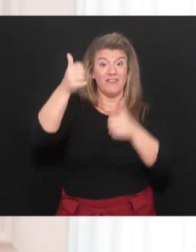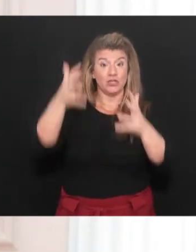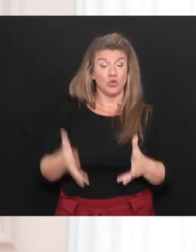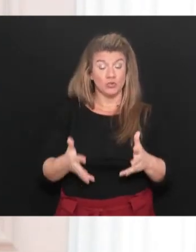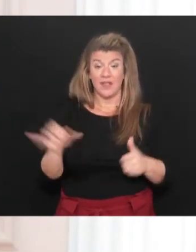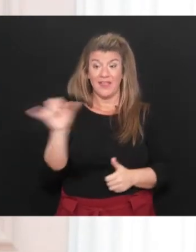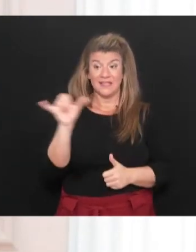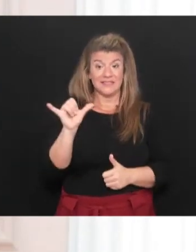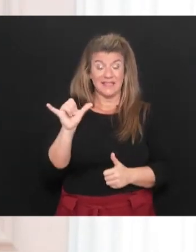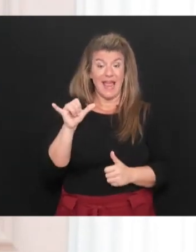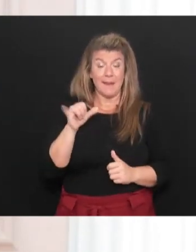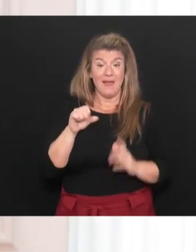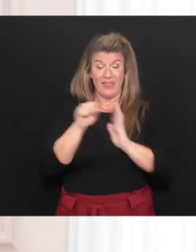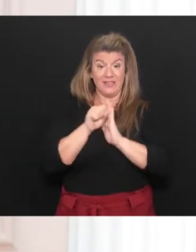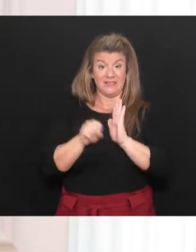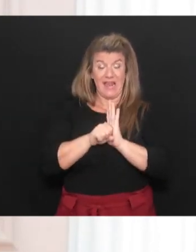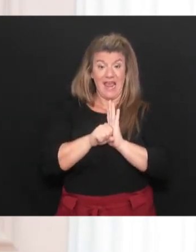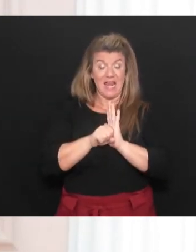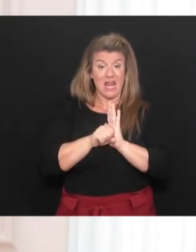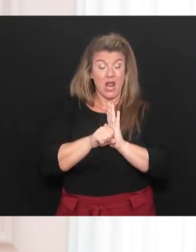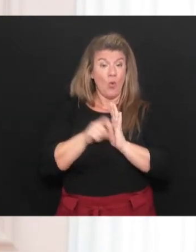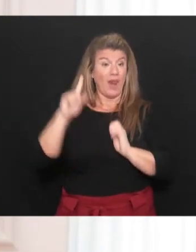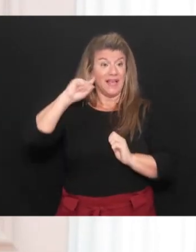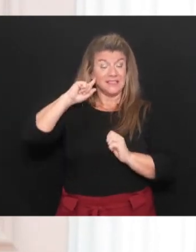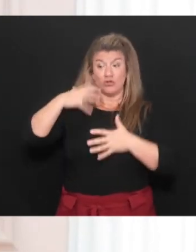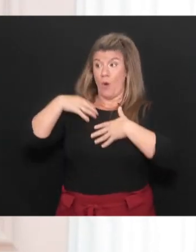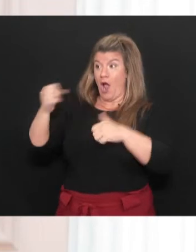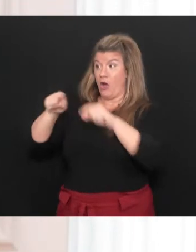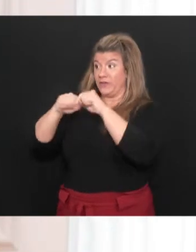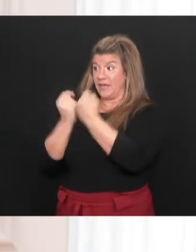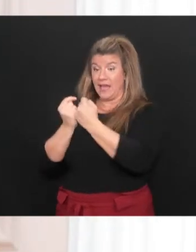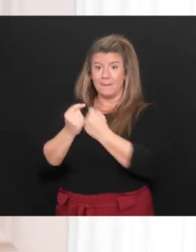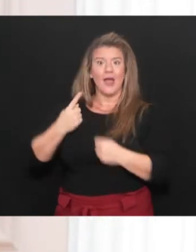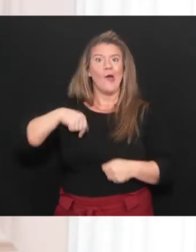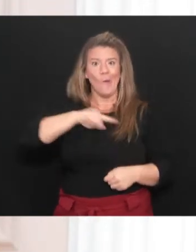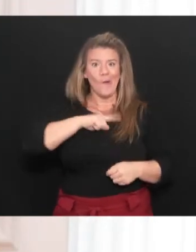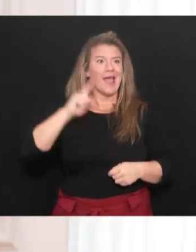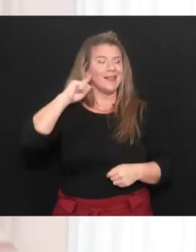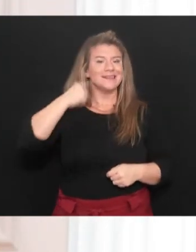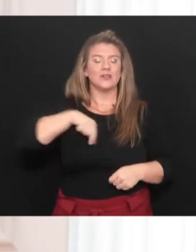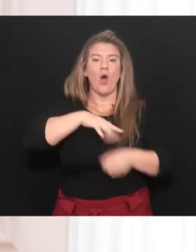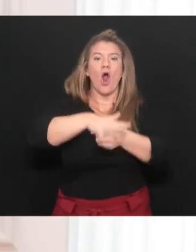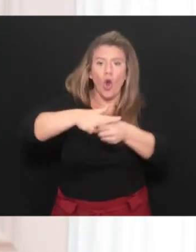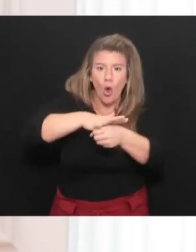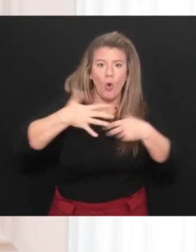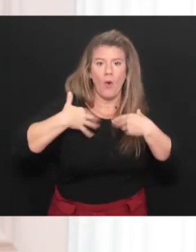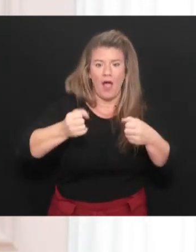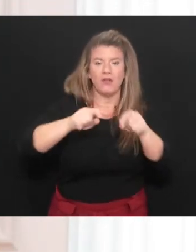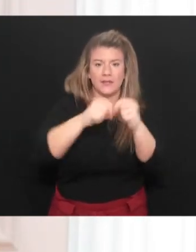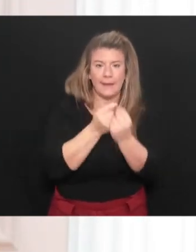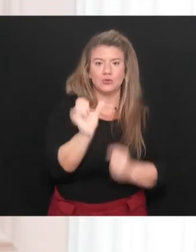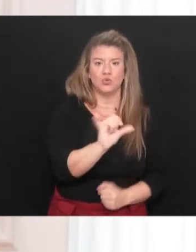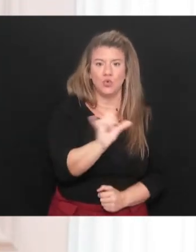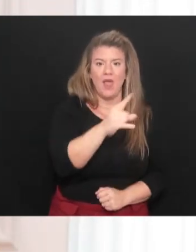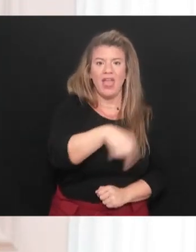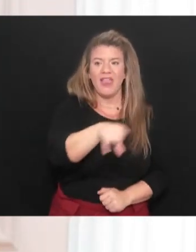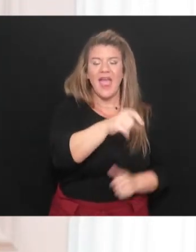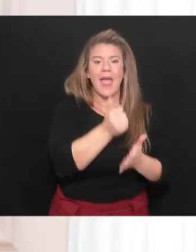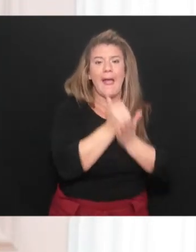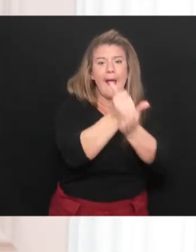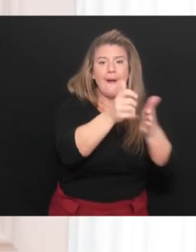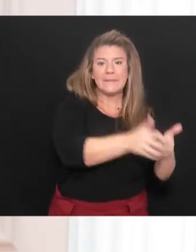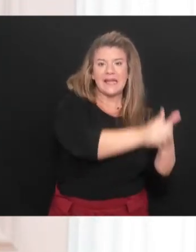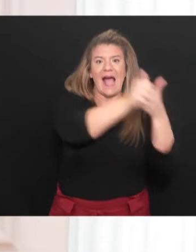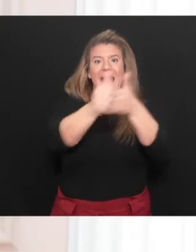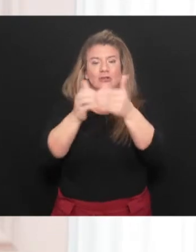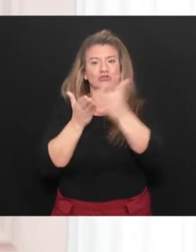do listen to our state health officials, and our county superintendents rely on those local health officials to guide them through this process.